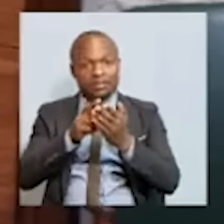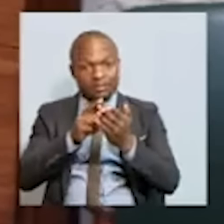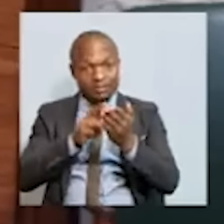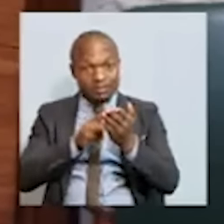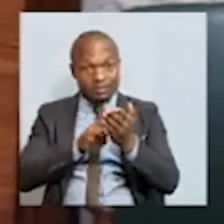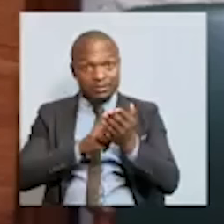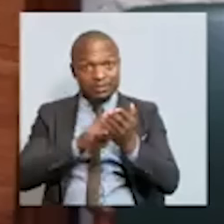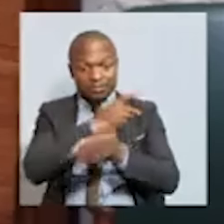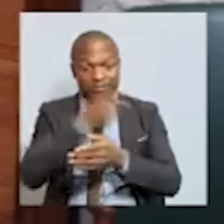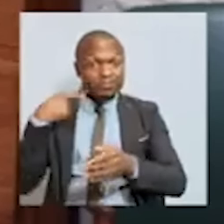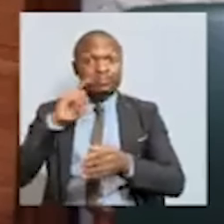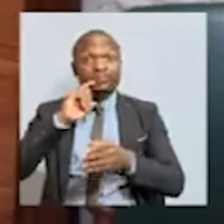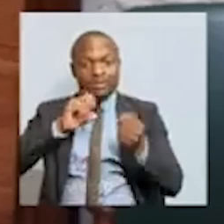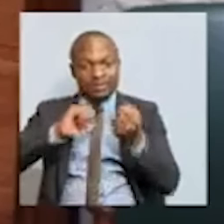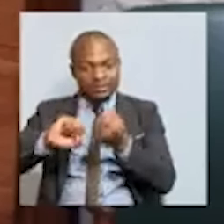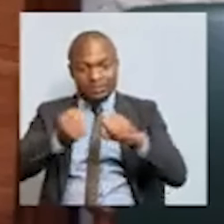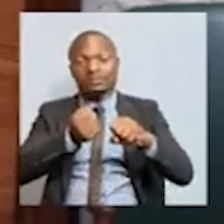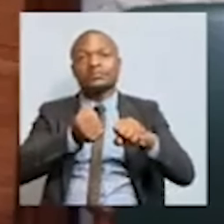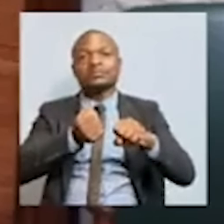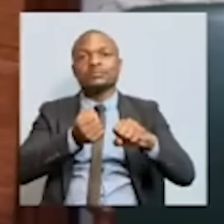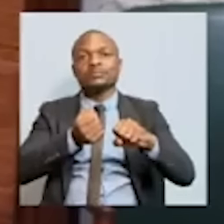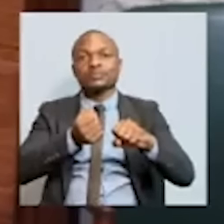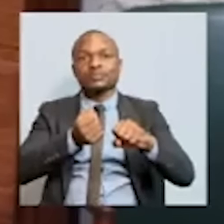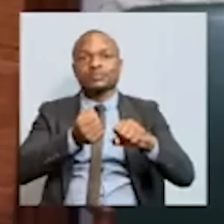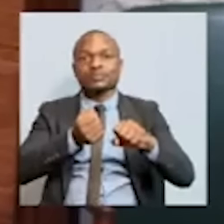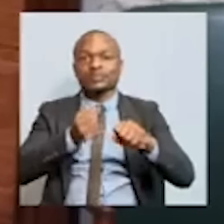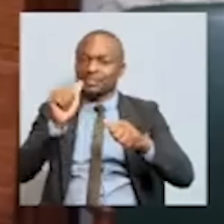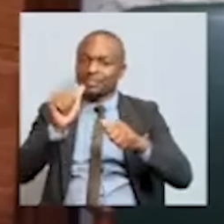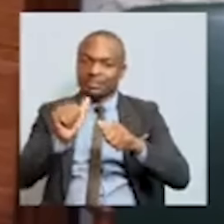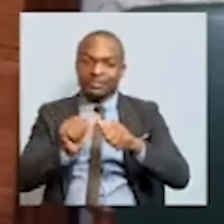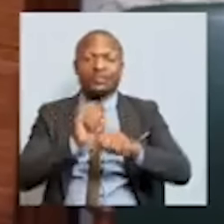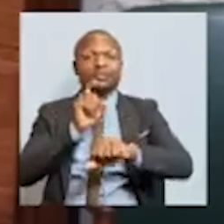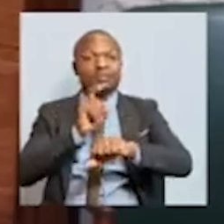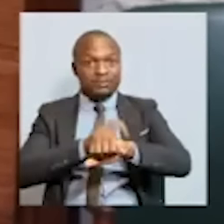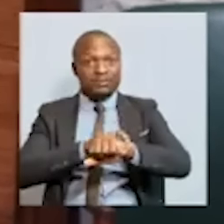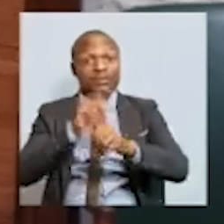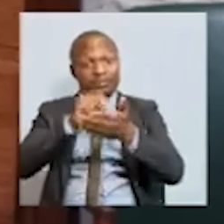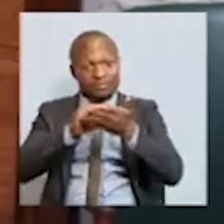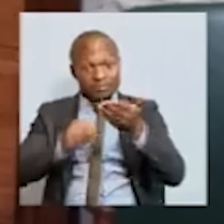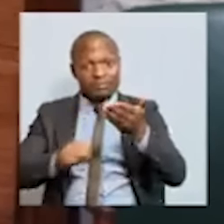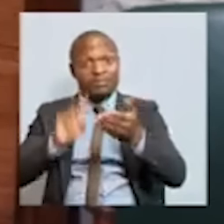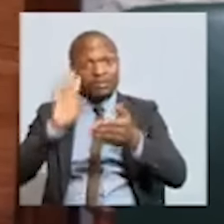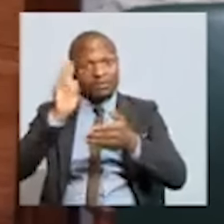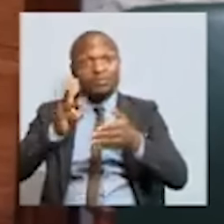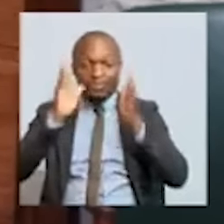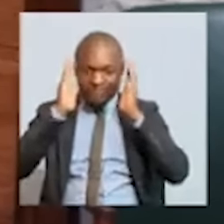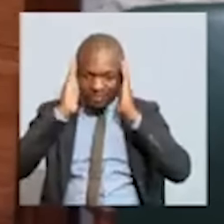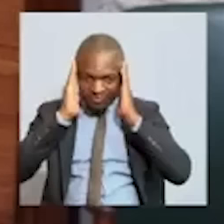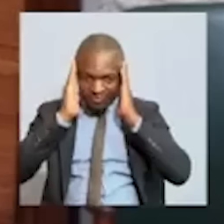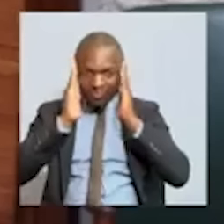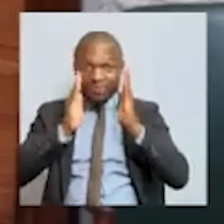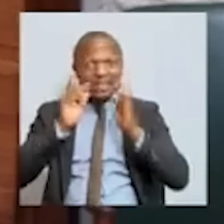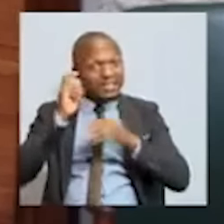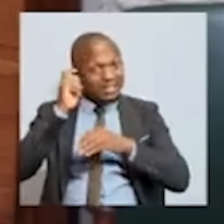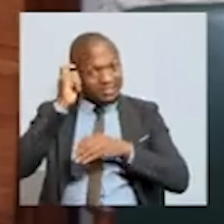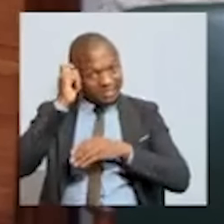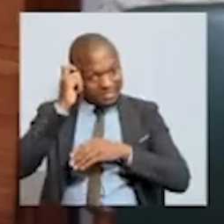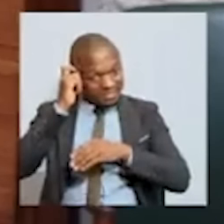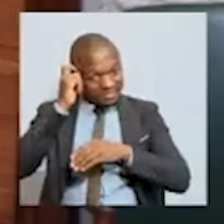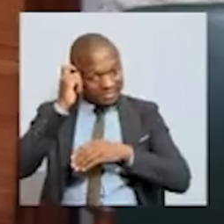protected and preserved at all times. I do trust that you reflect seriously on your